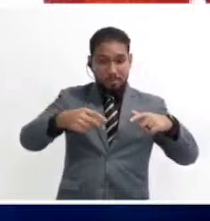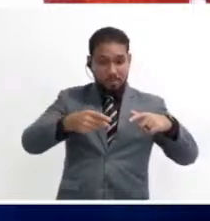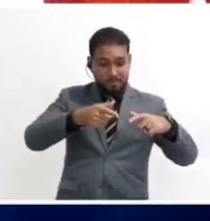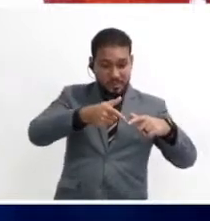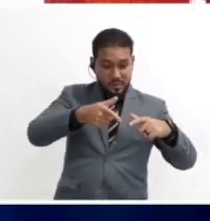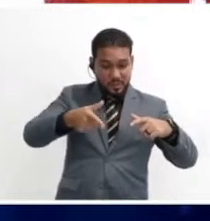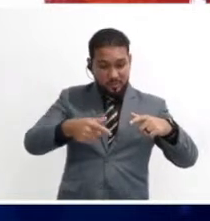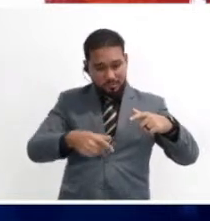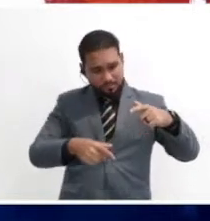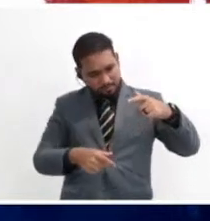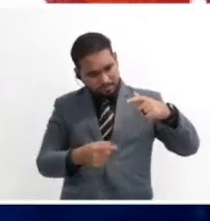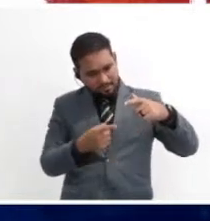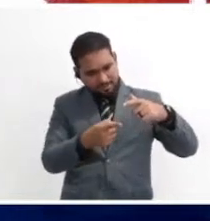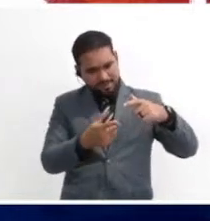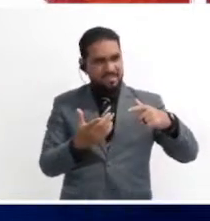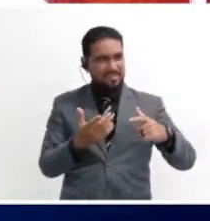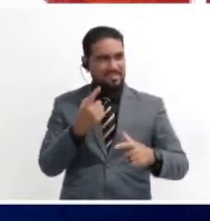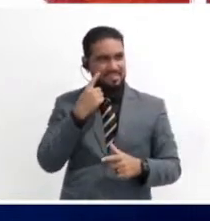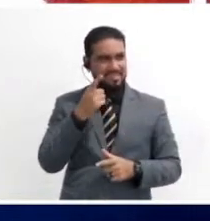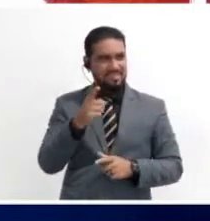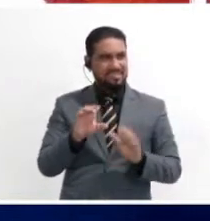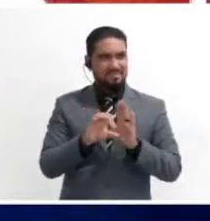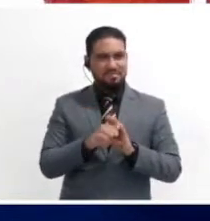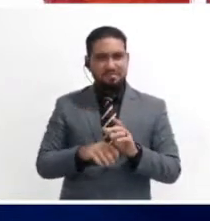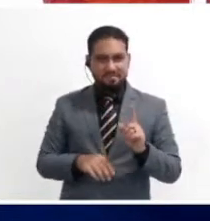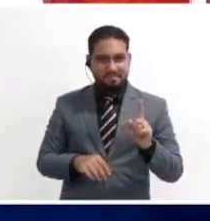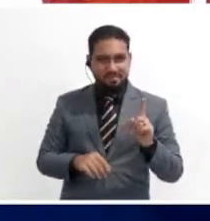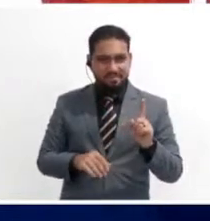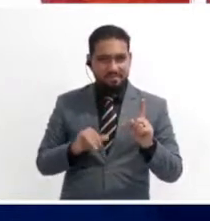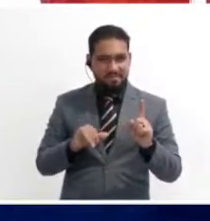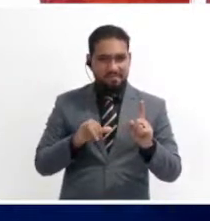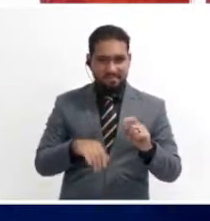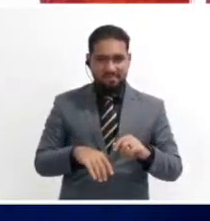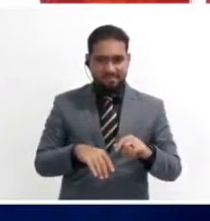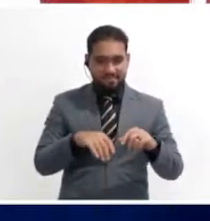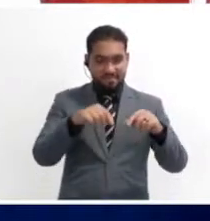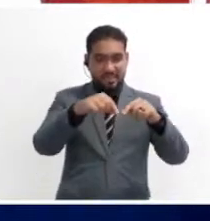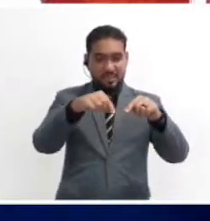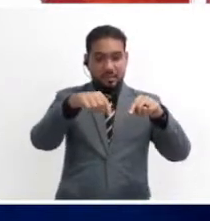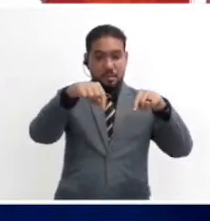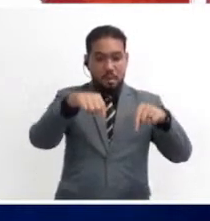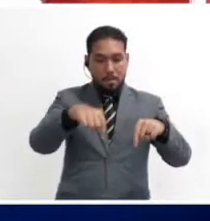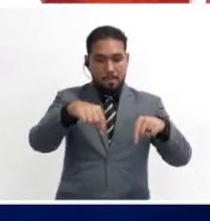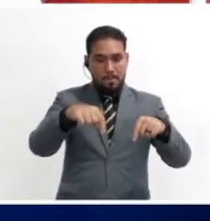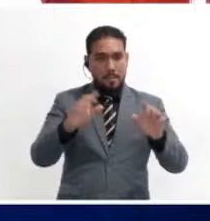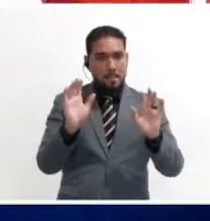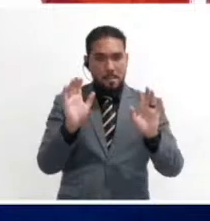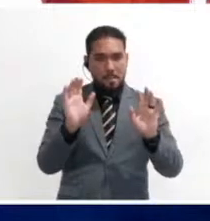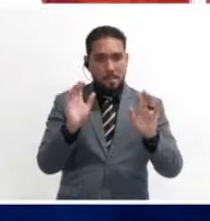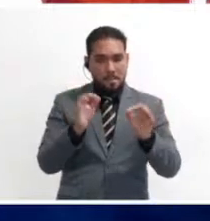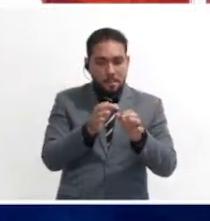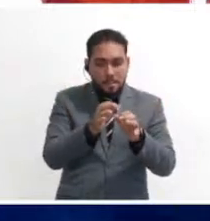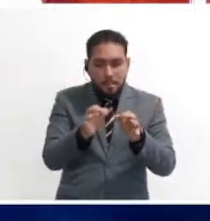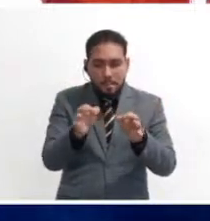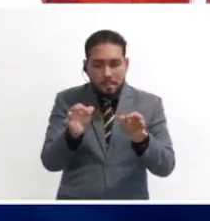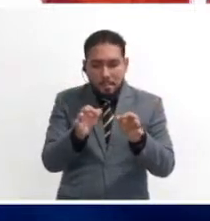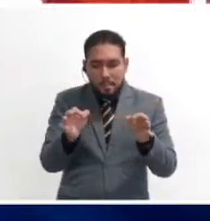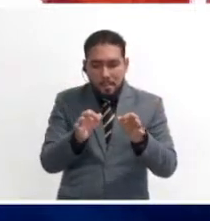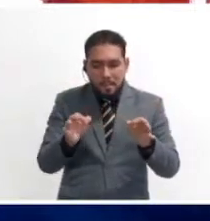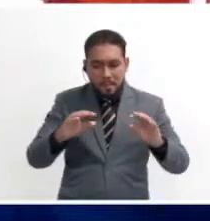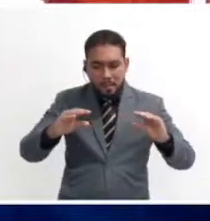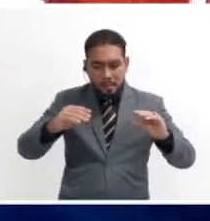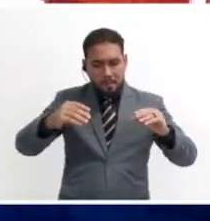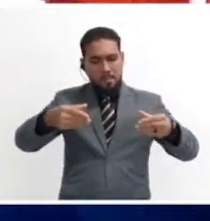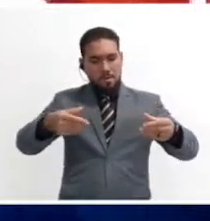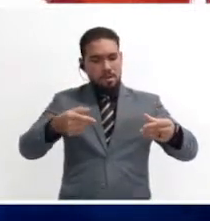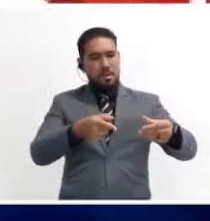These are early examples of through-hole parts. So you can see this kind of transistor outline package I was talking about